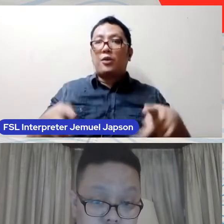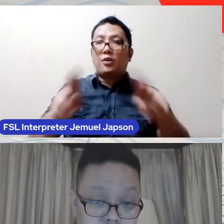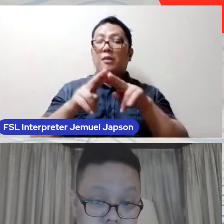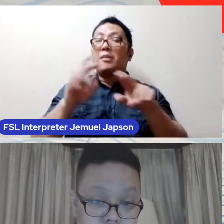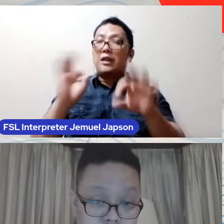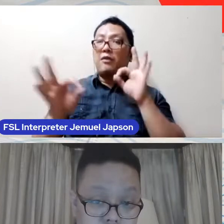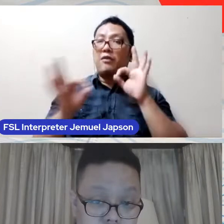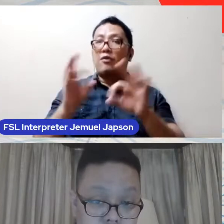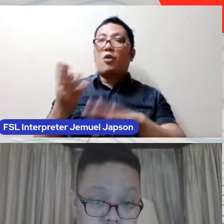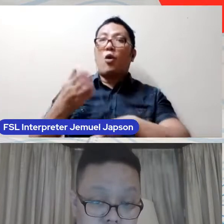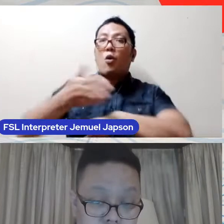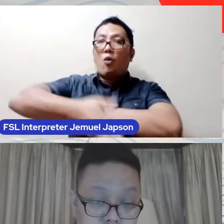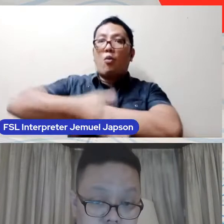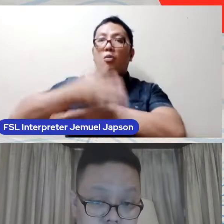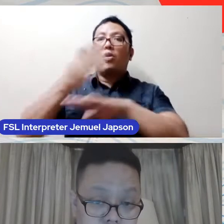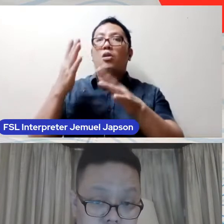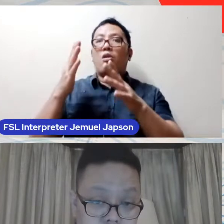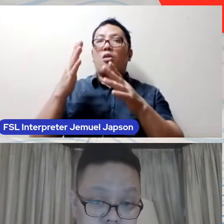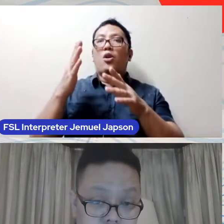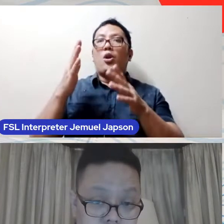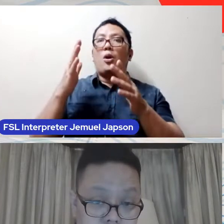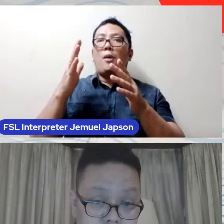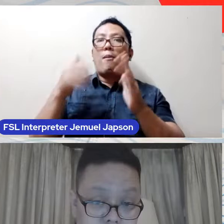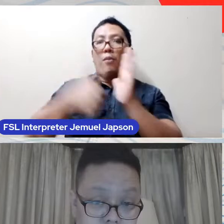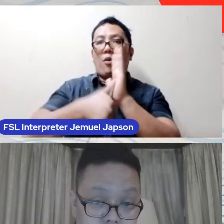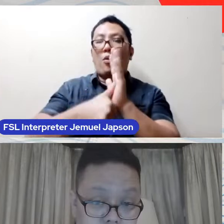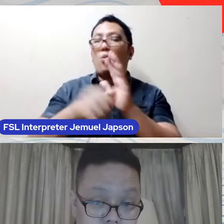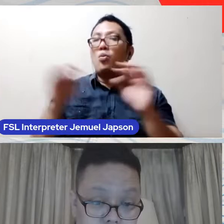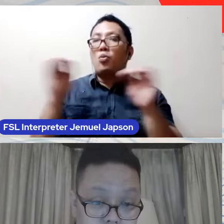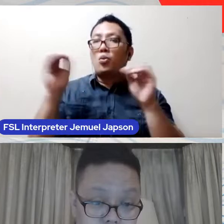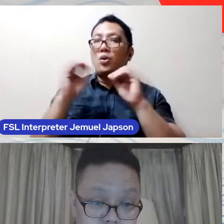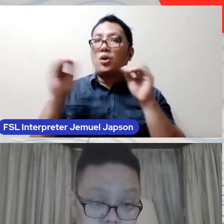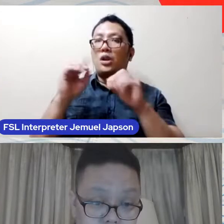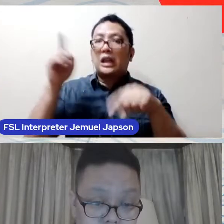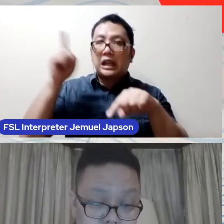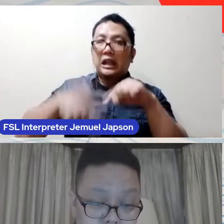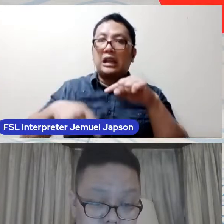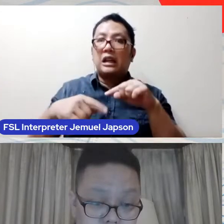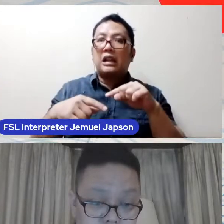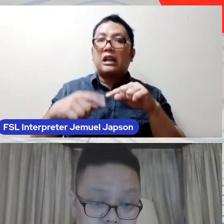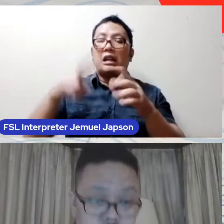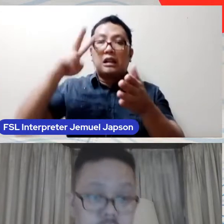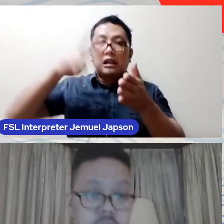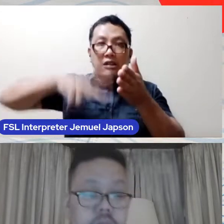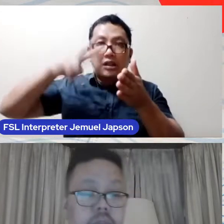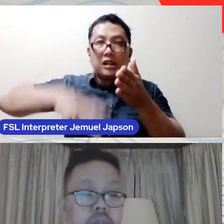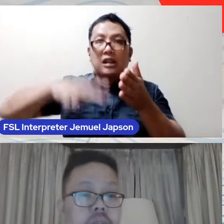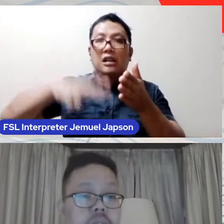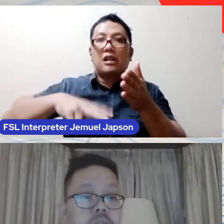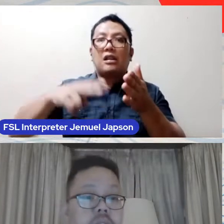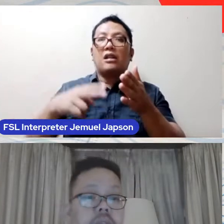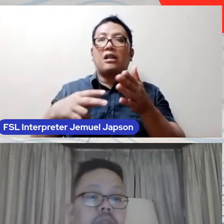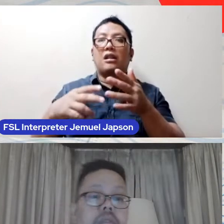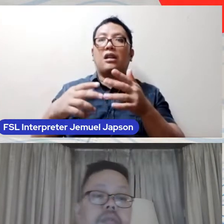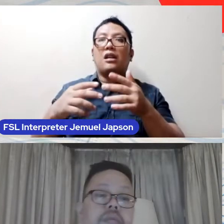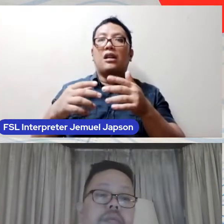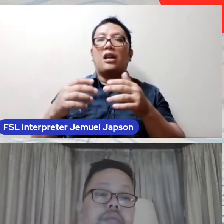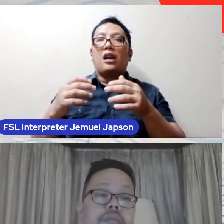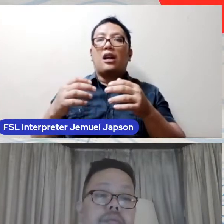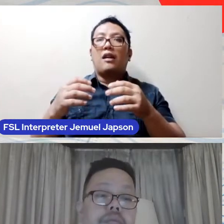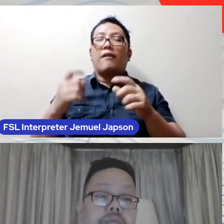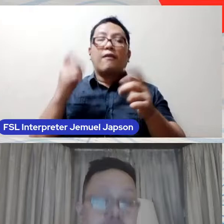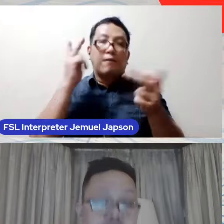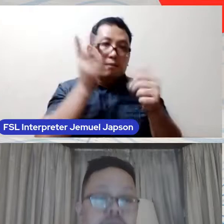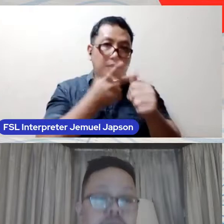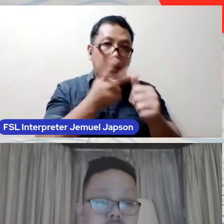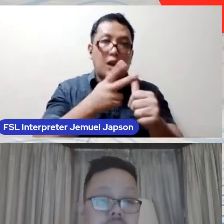ang makina, wala po siyang capacity to read the voter intent as to priority or